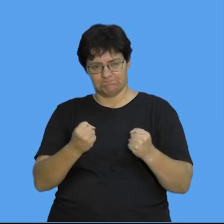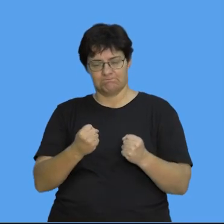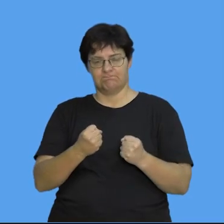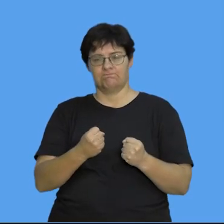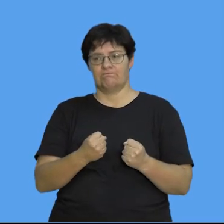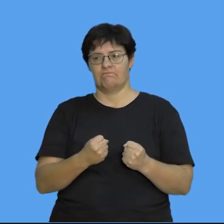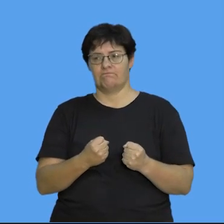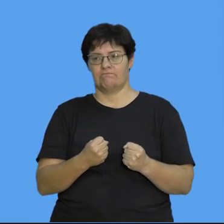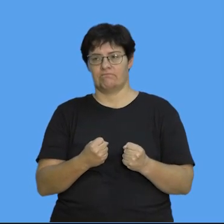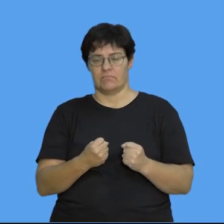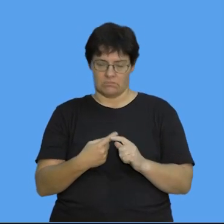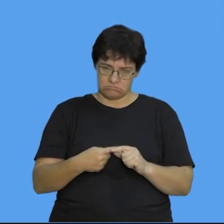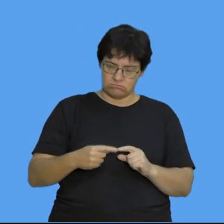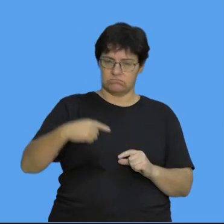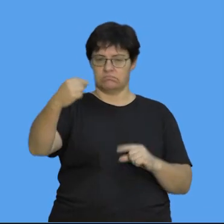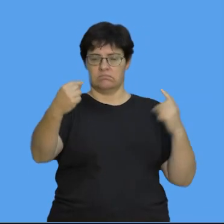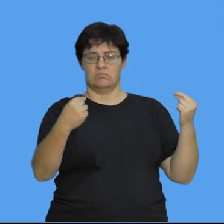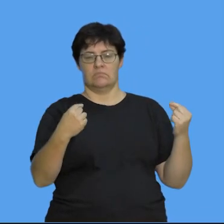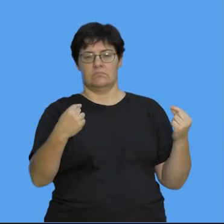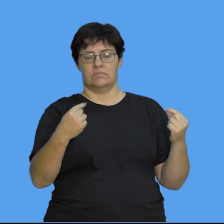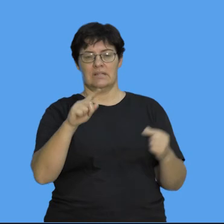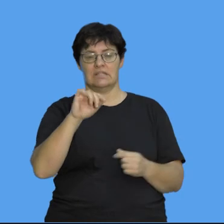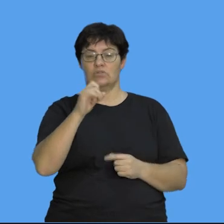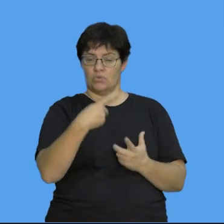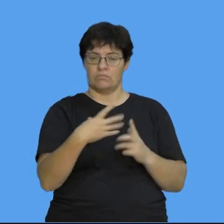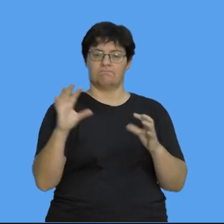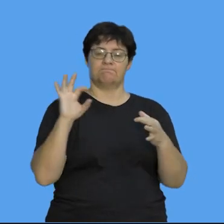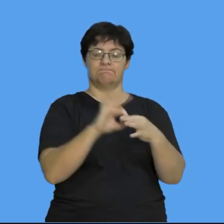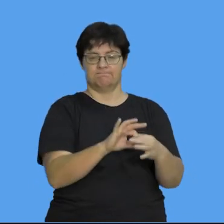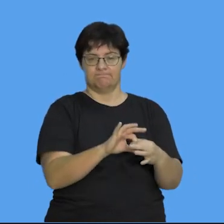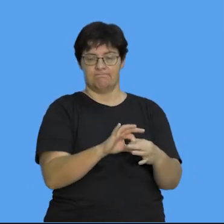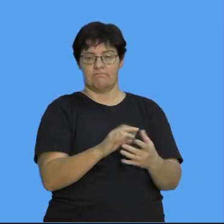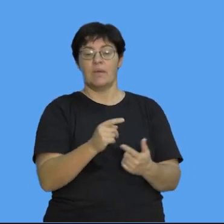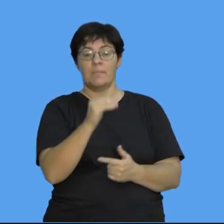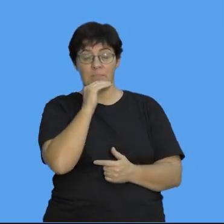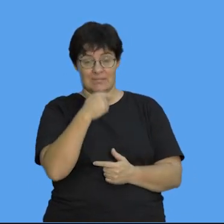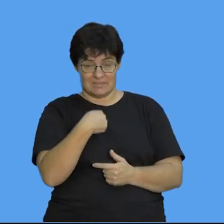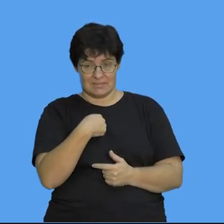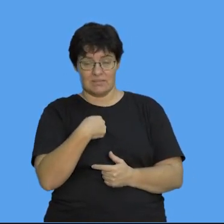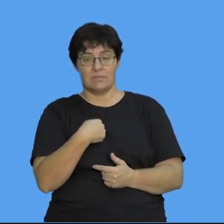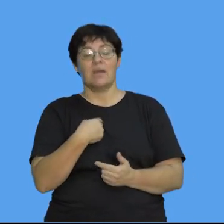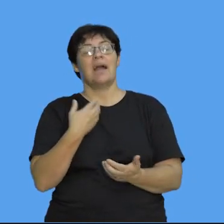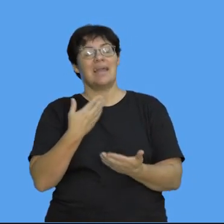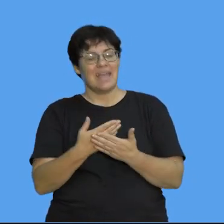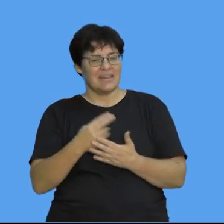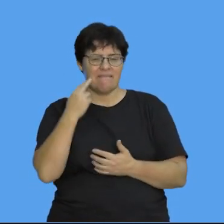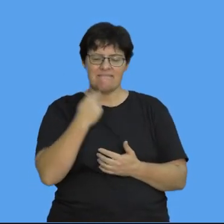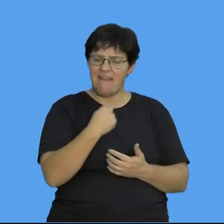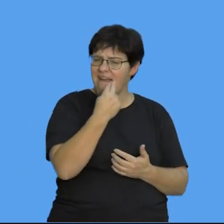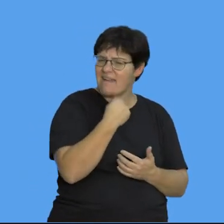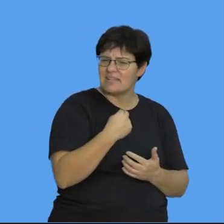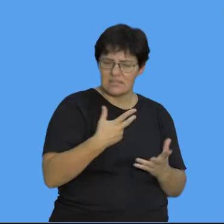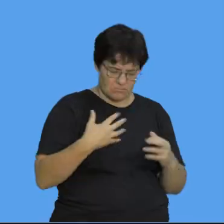steady, right, strong tissue attached to it that enables it to be